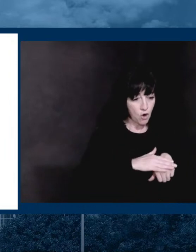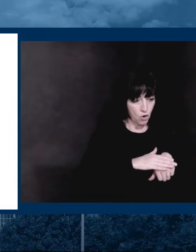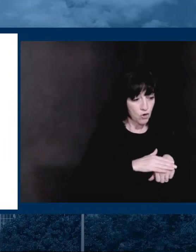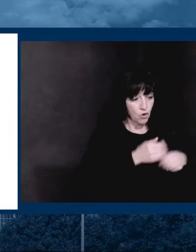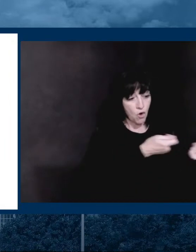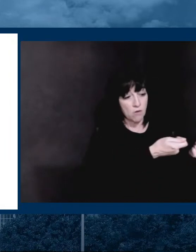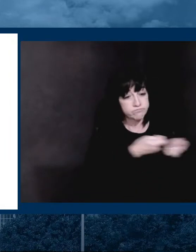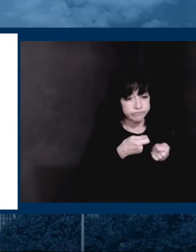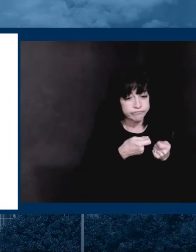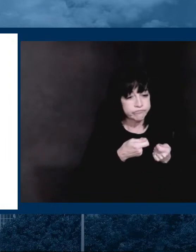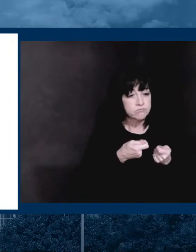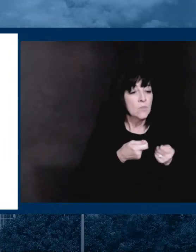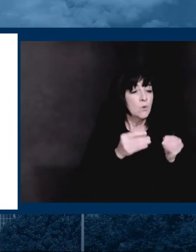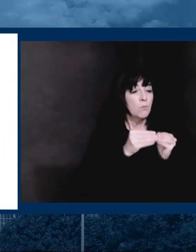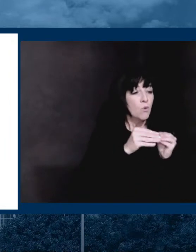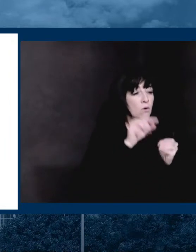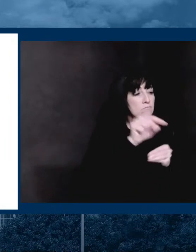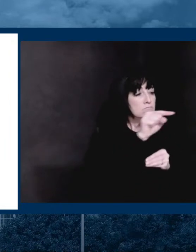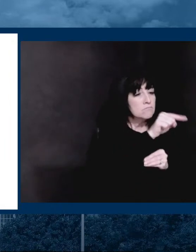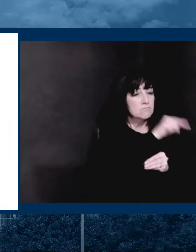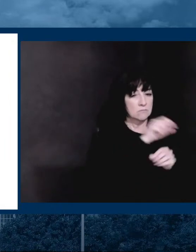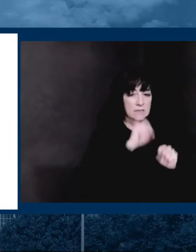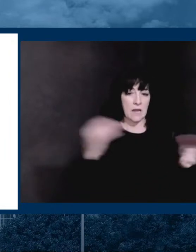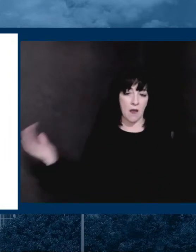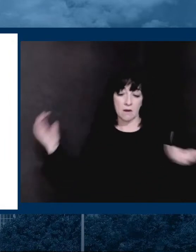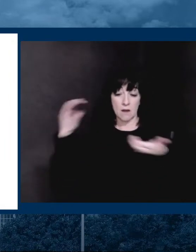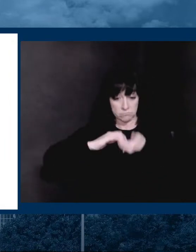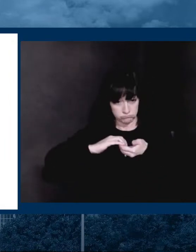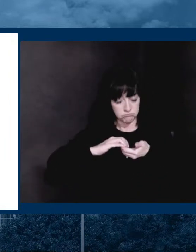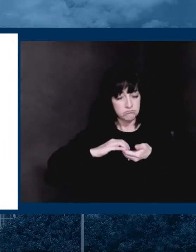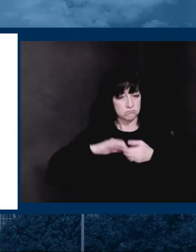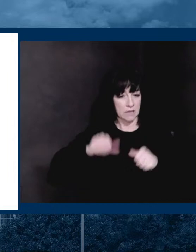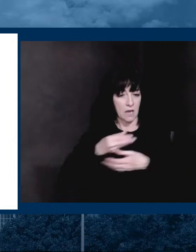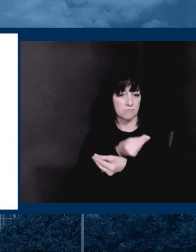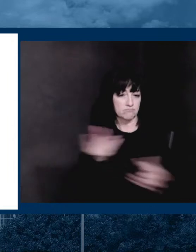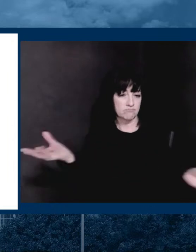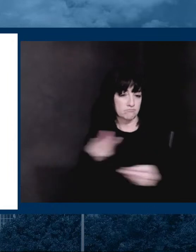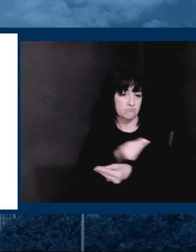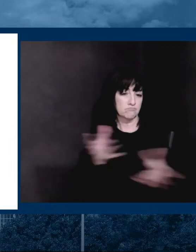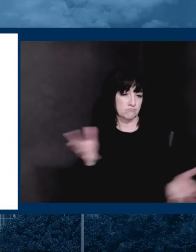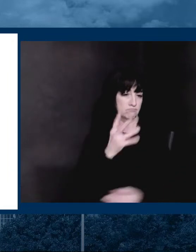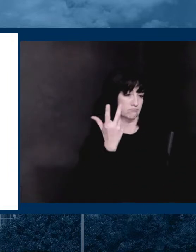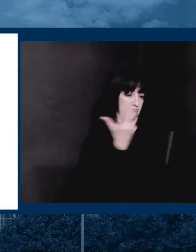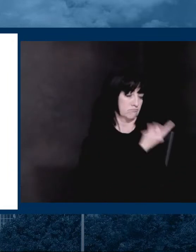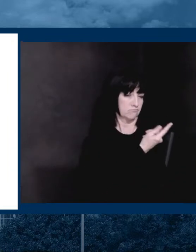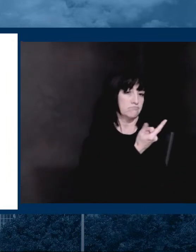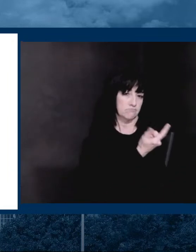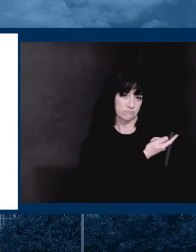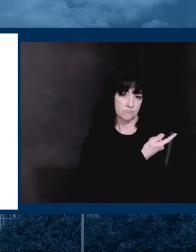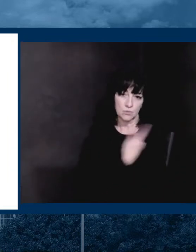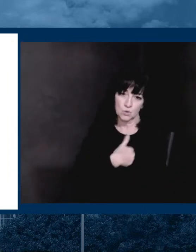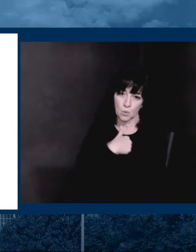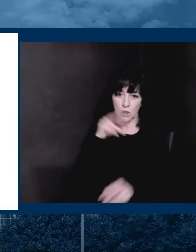days as we understand what our allotment is through the federal partners as well, Governor. So back to you.